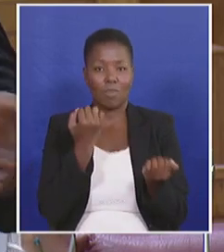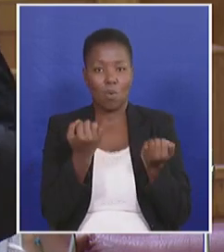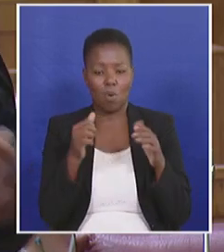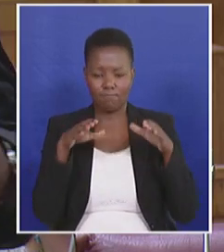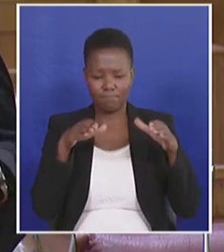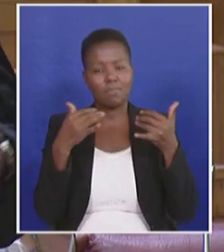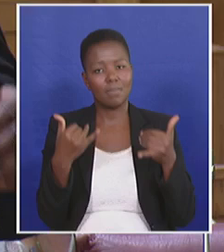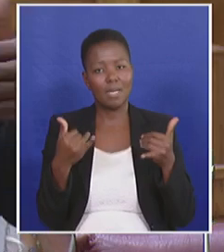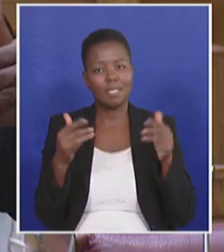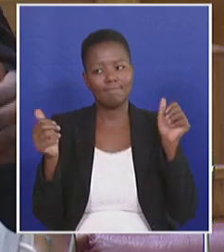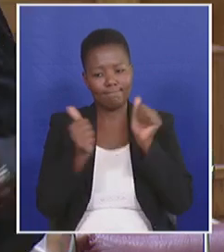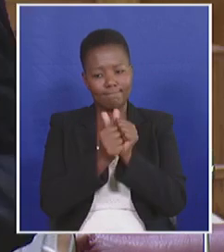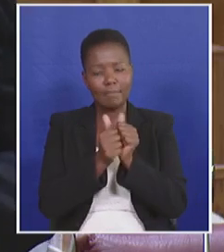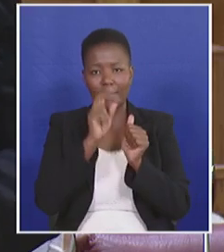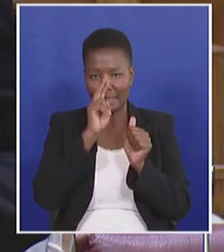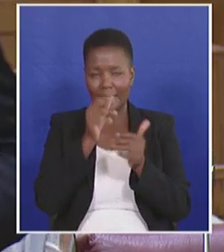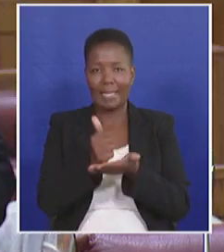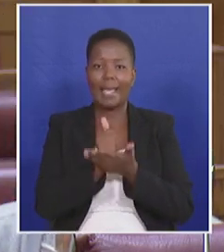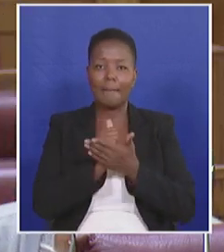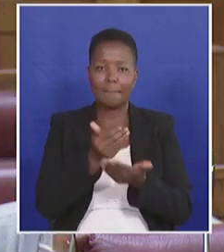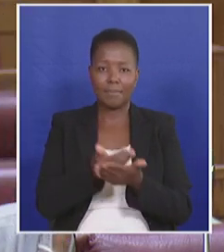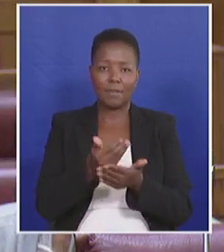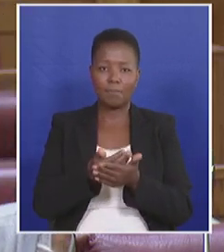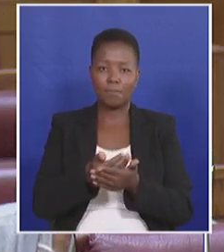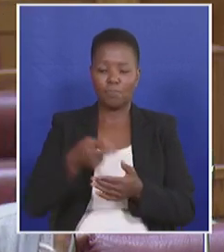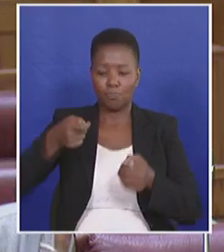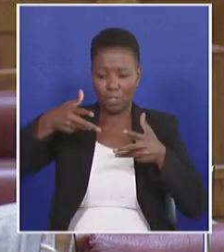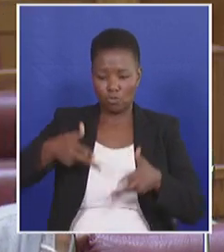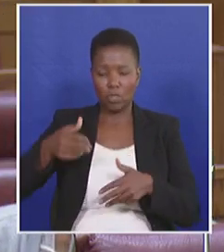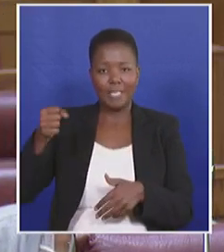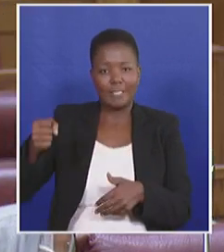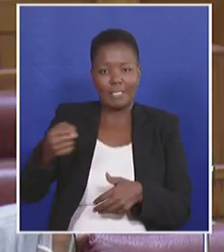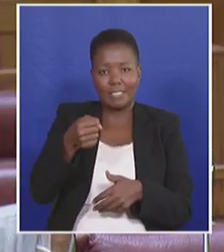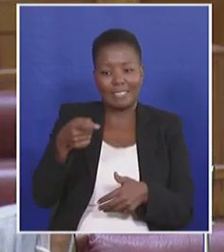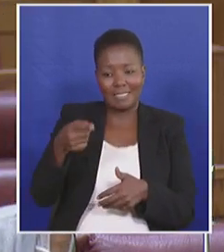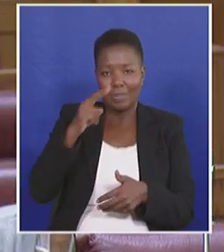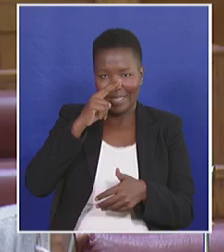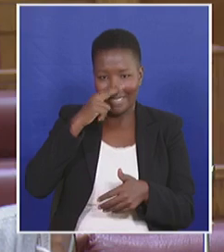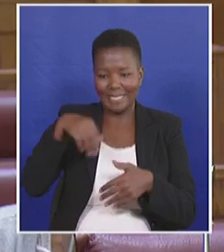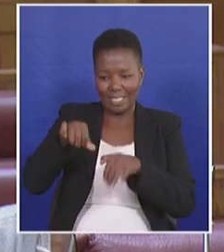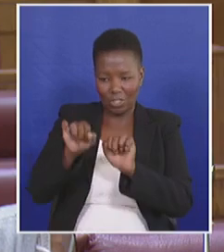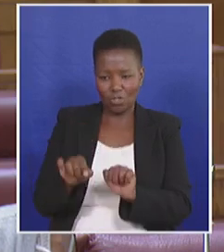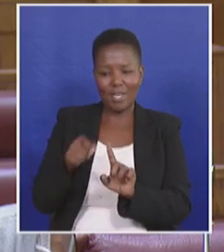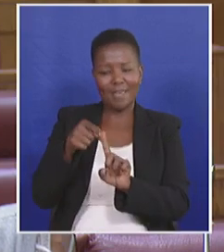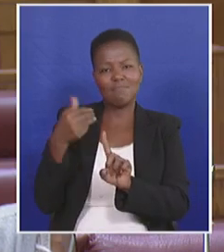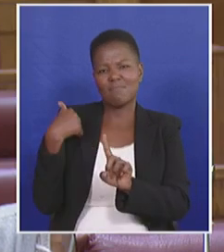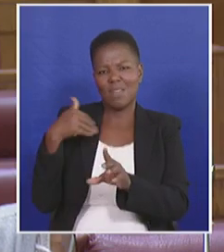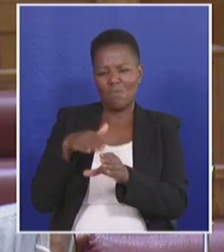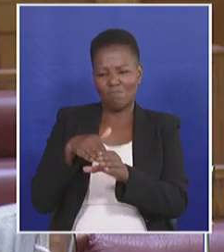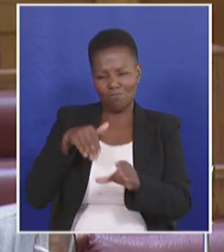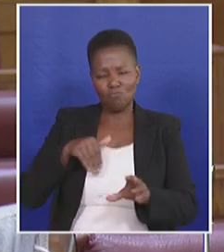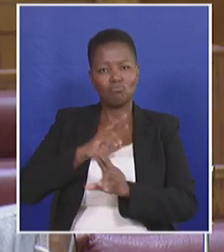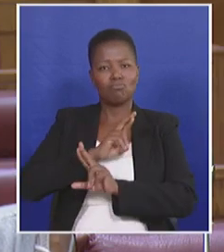for them to assist us in terms of the appointment of the chair of the panel, in other words, the retired judge, as